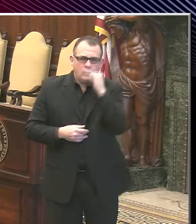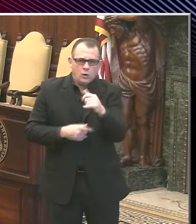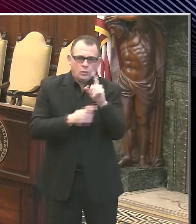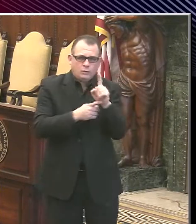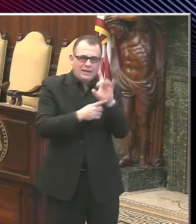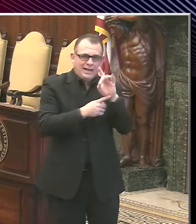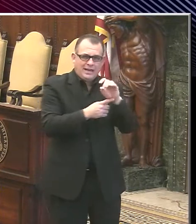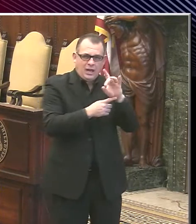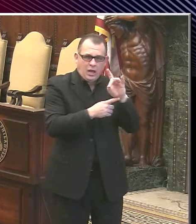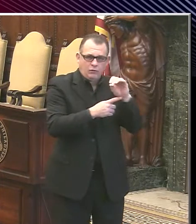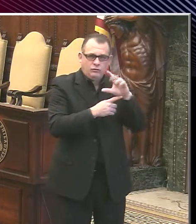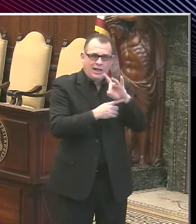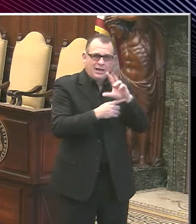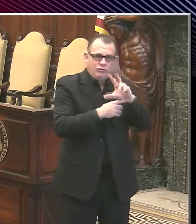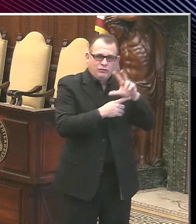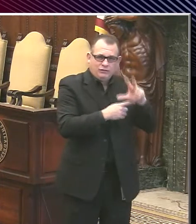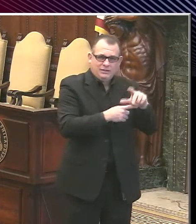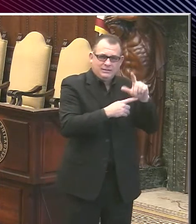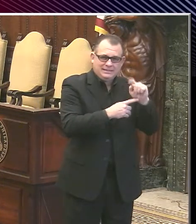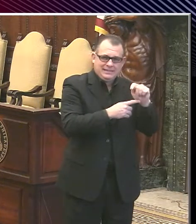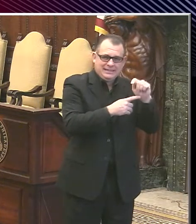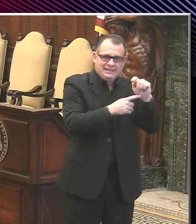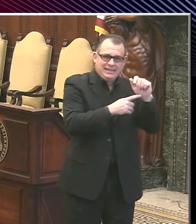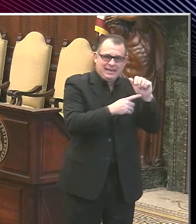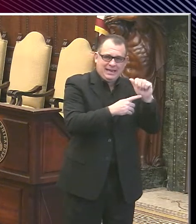freelibrary.org/locations or call